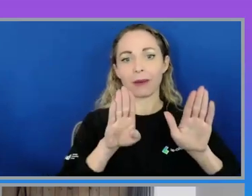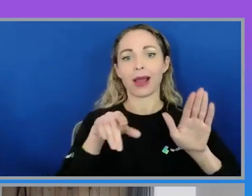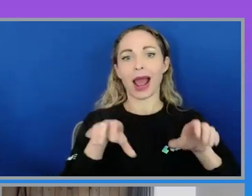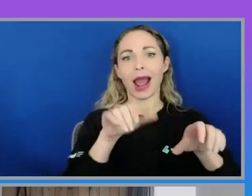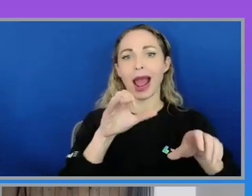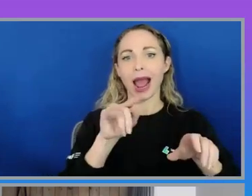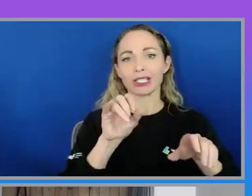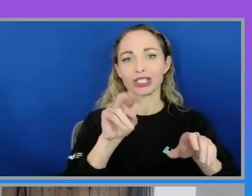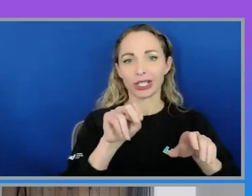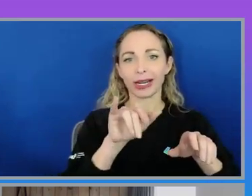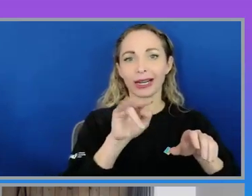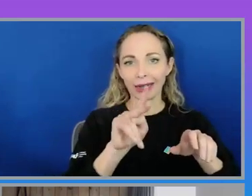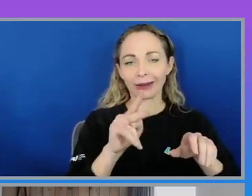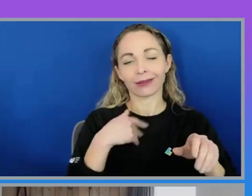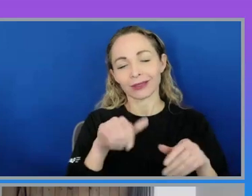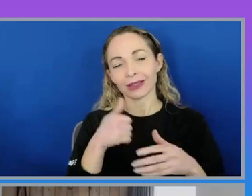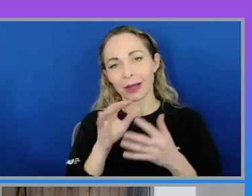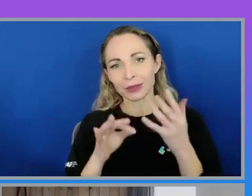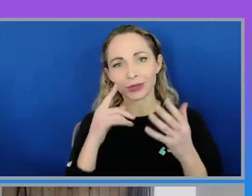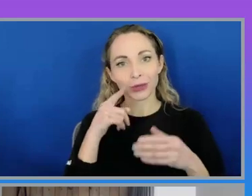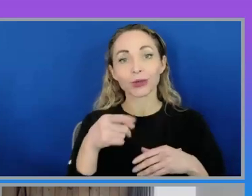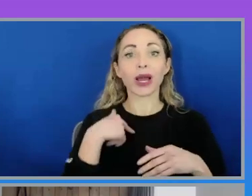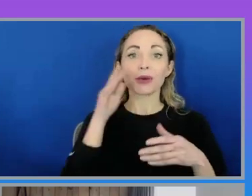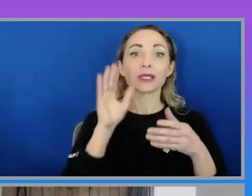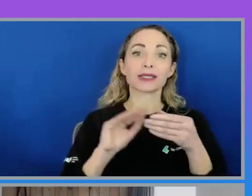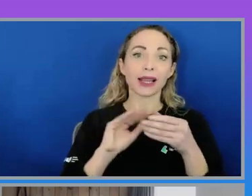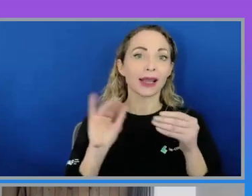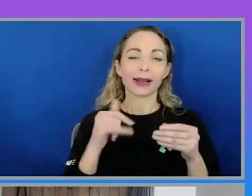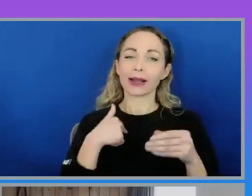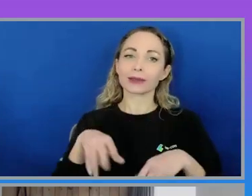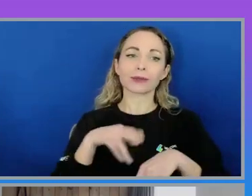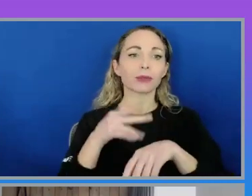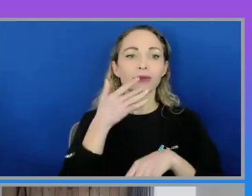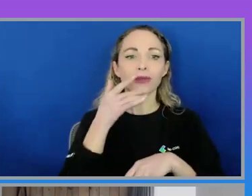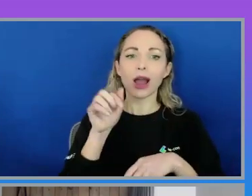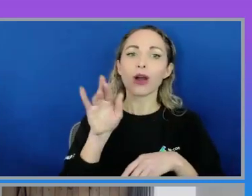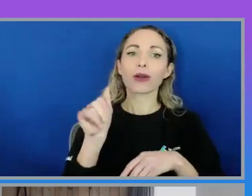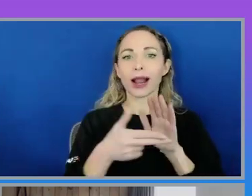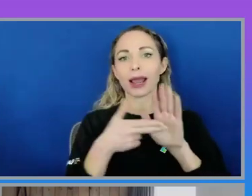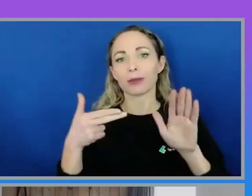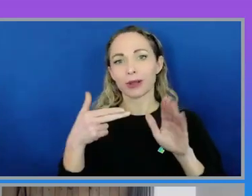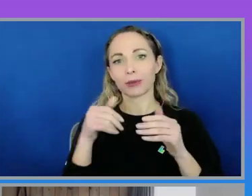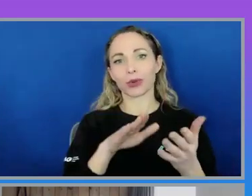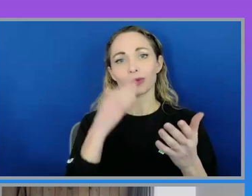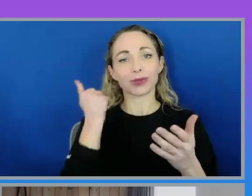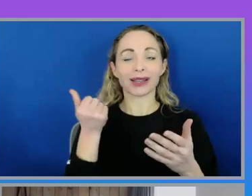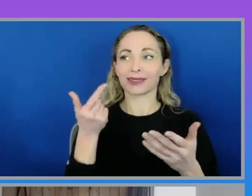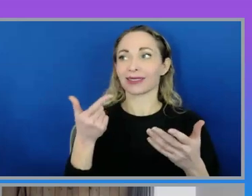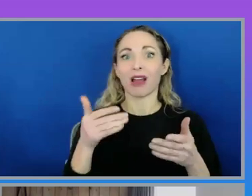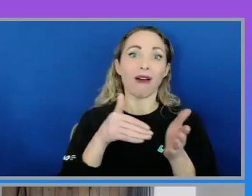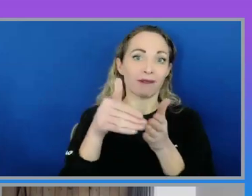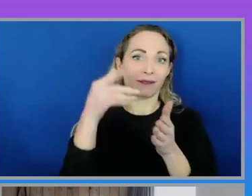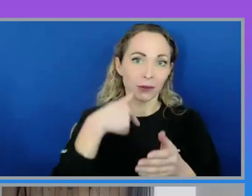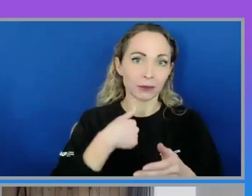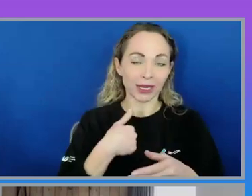So there's another option for you. I'll say I typically prefer the ARIA label approach because 9 times out of 10 for me as